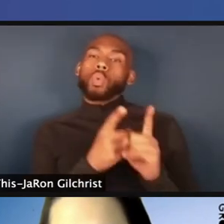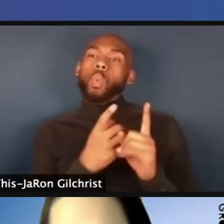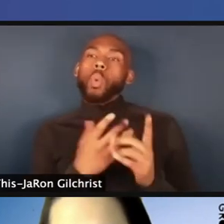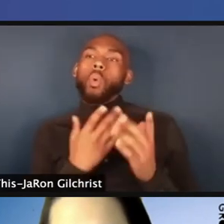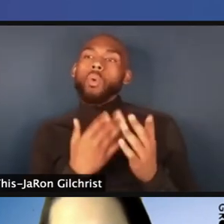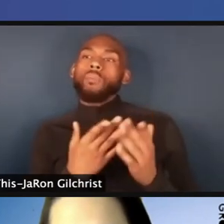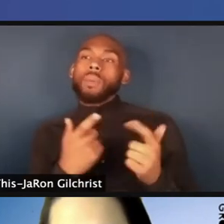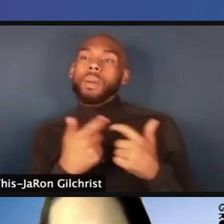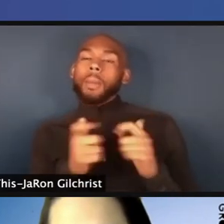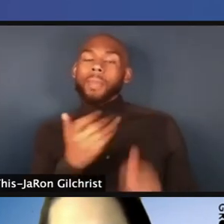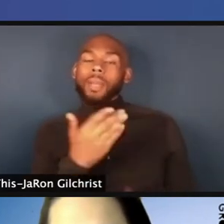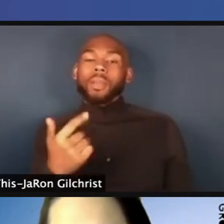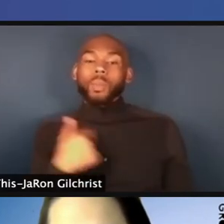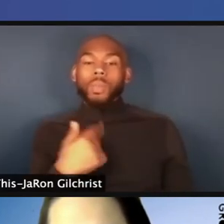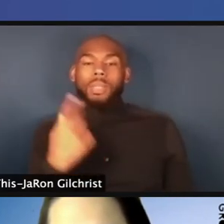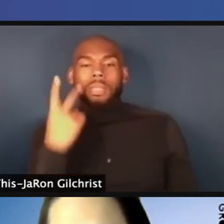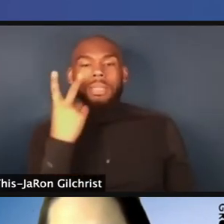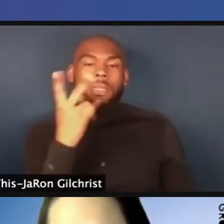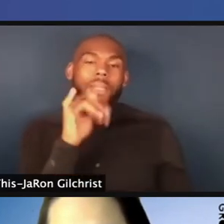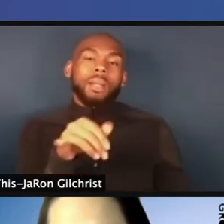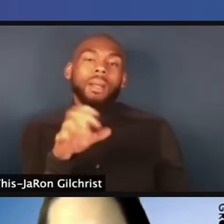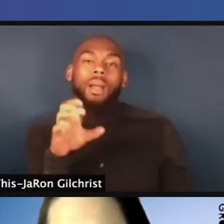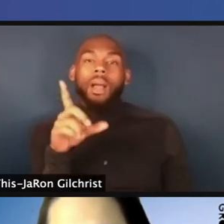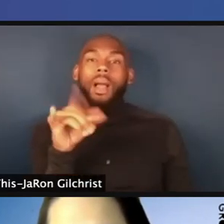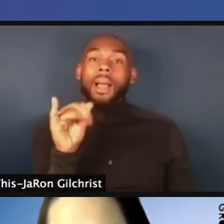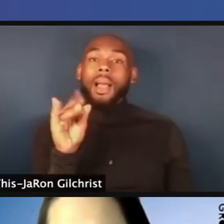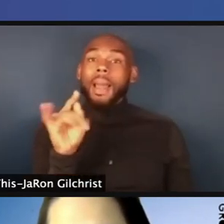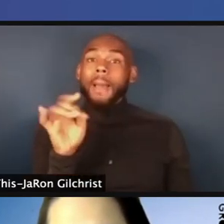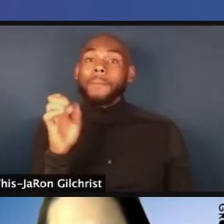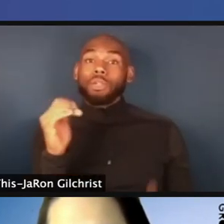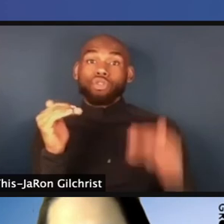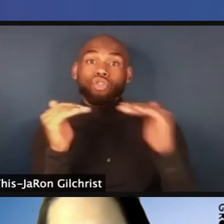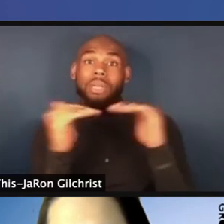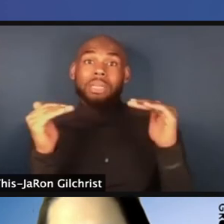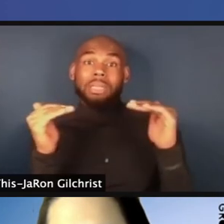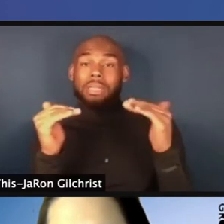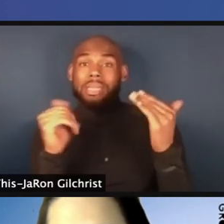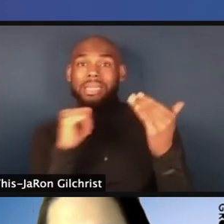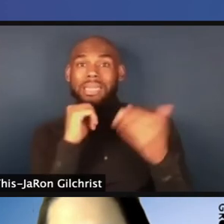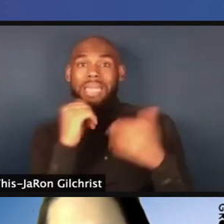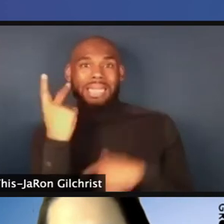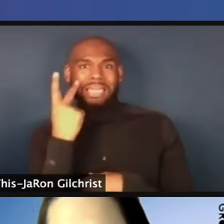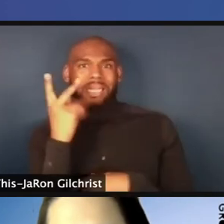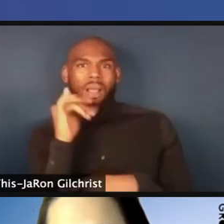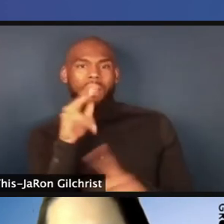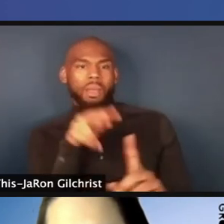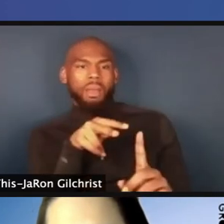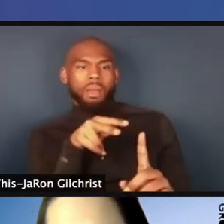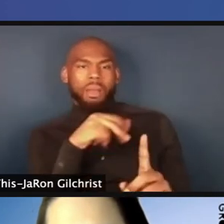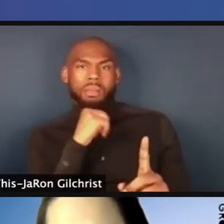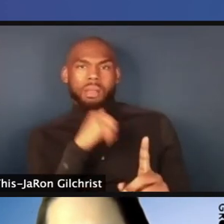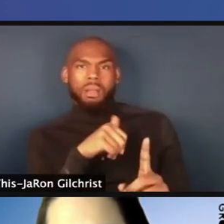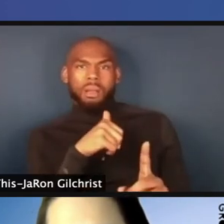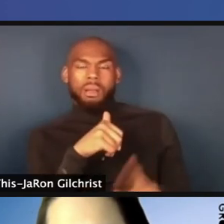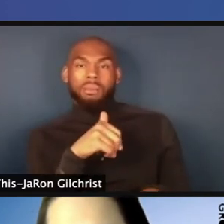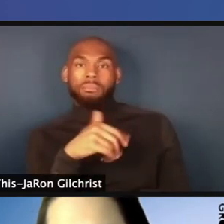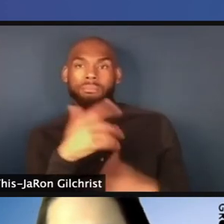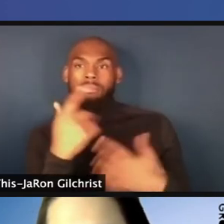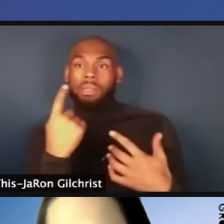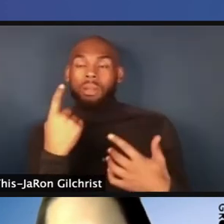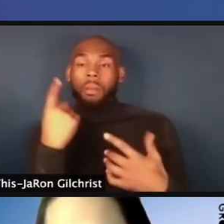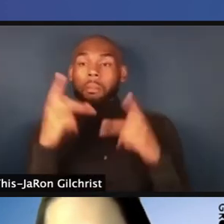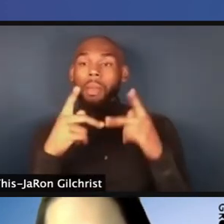a big thing that we've seen is that climate justice is still not seen through that lens, right? It's seen as, well, there's this climate crisis